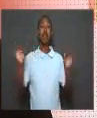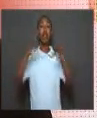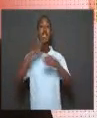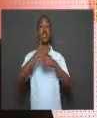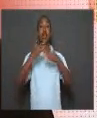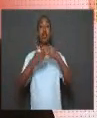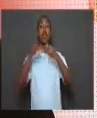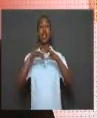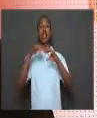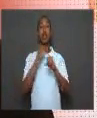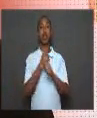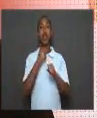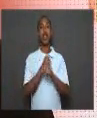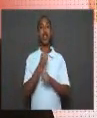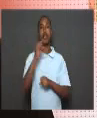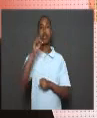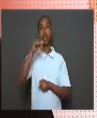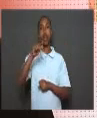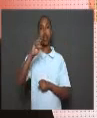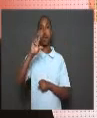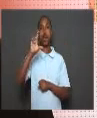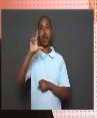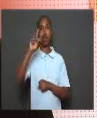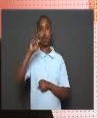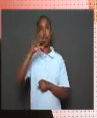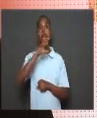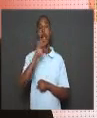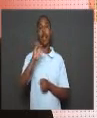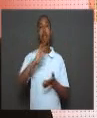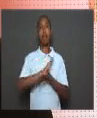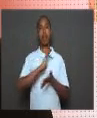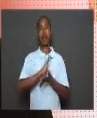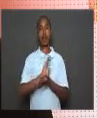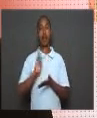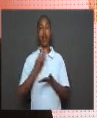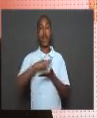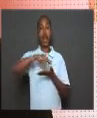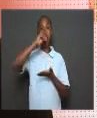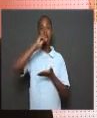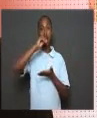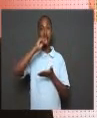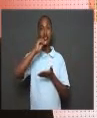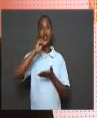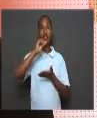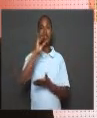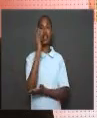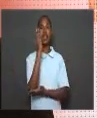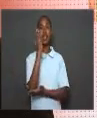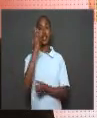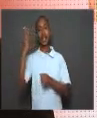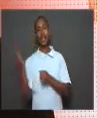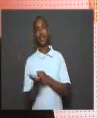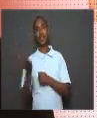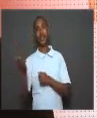the production of pulp and paper. We learned that trees are cut